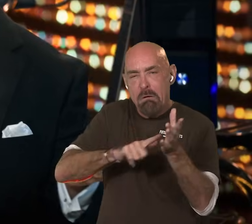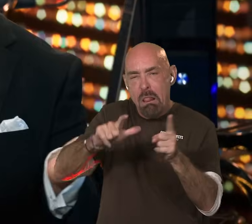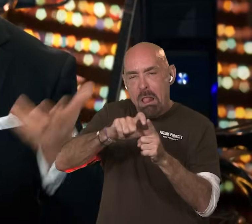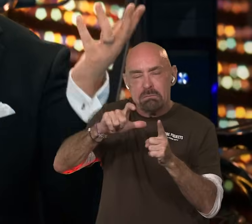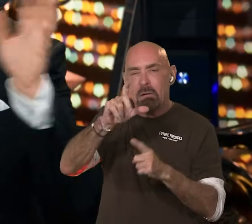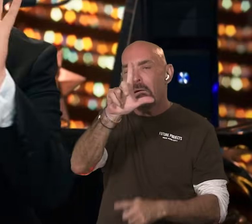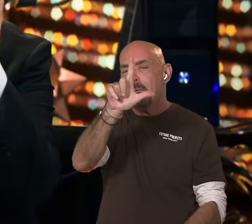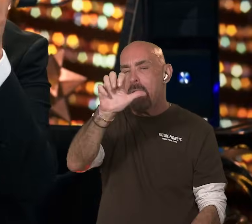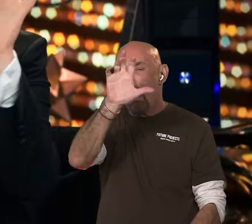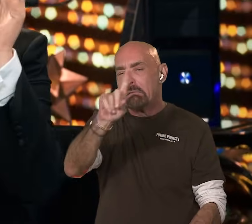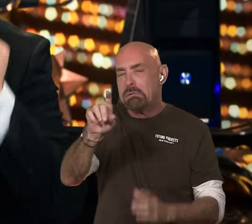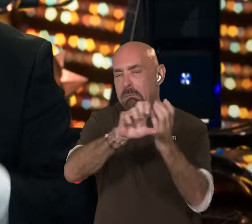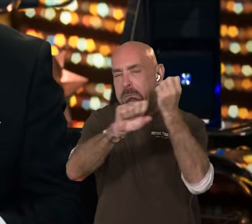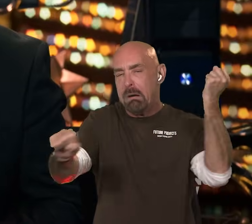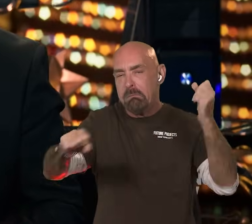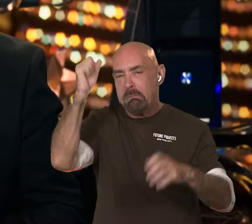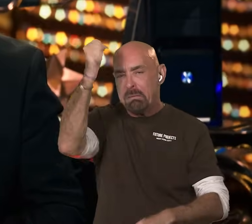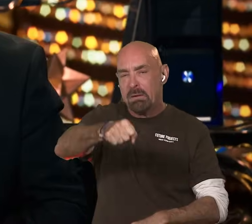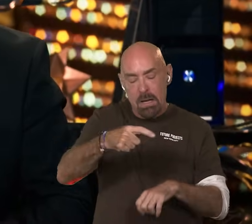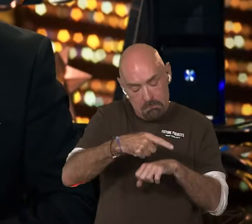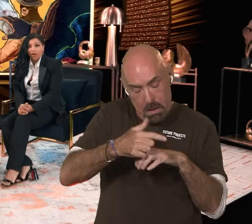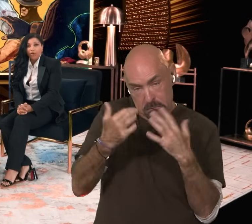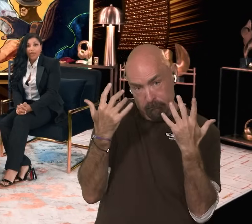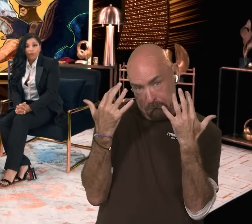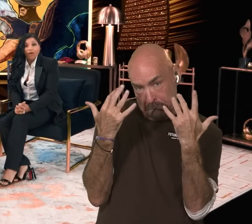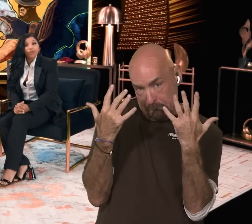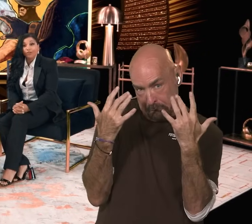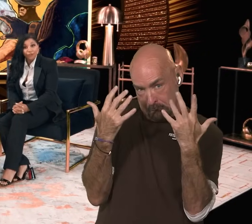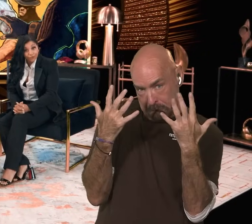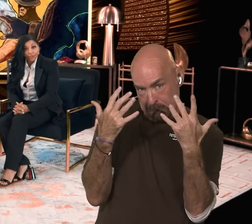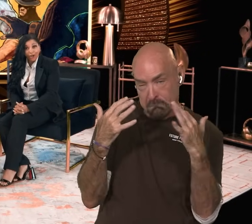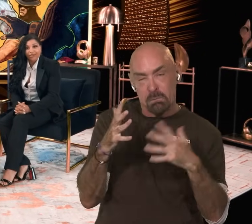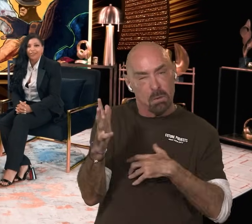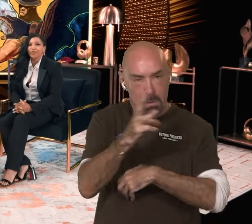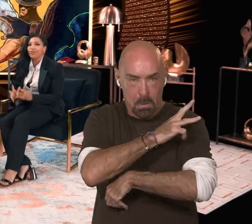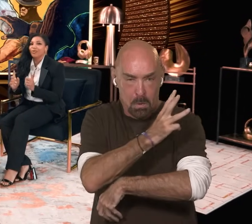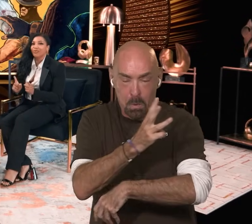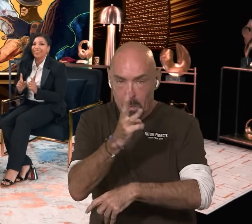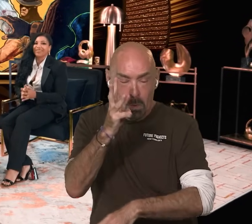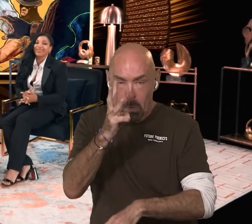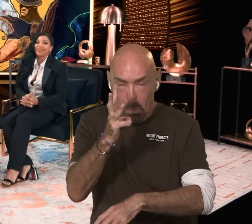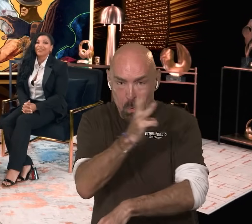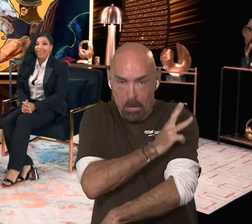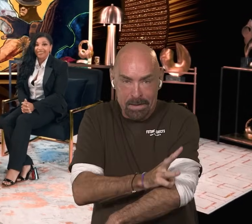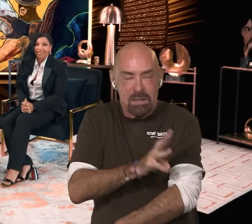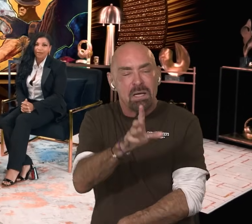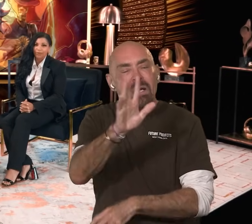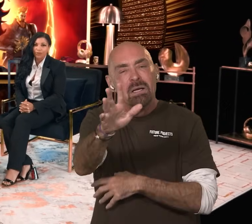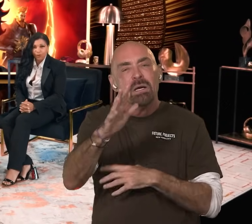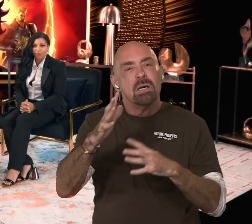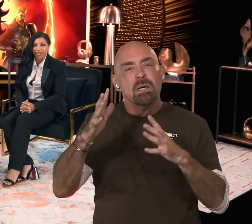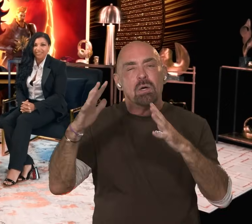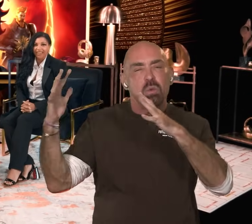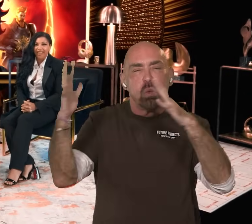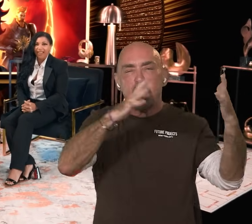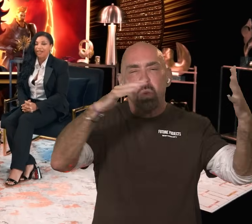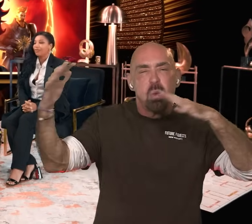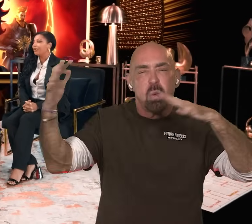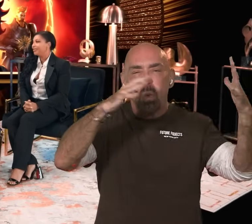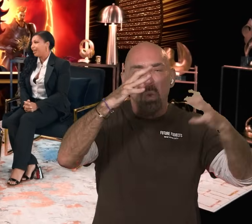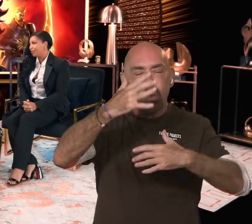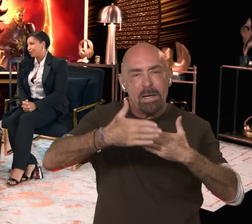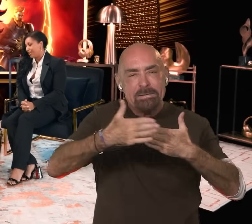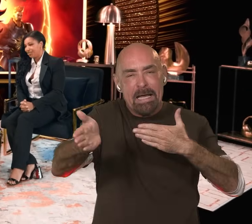pipe. You know, because I have these fragile RTS digits. Yeah, okay. Well, good news, Sean. You will recognize our next game, Stormgate,